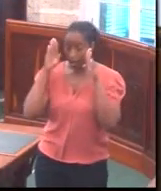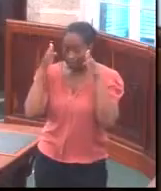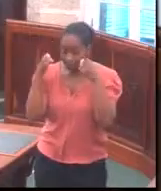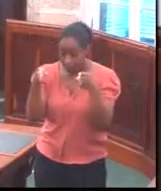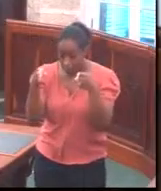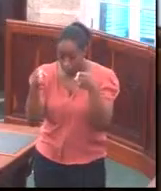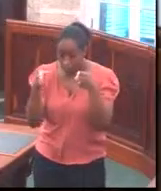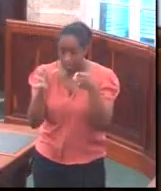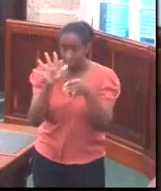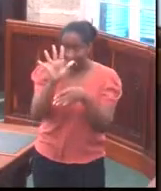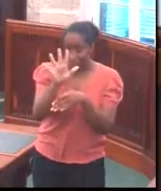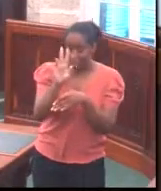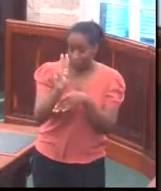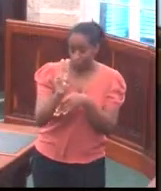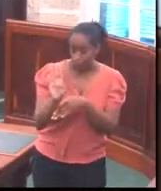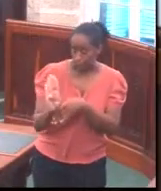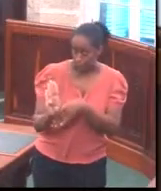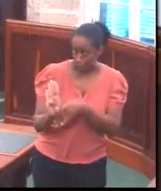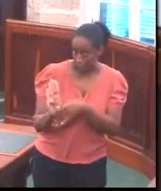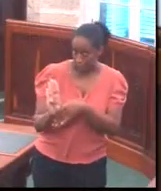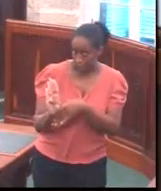reference is made to the other